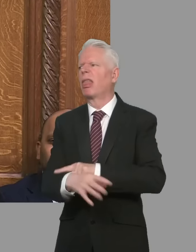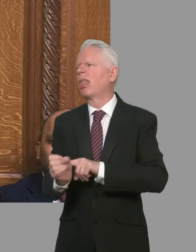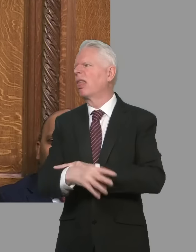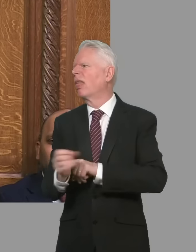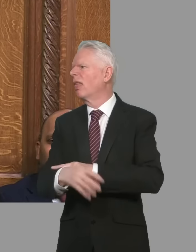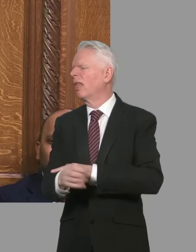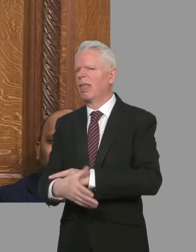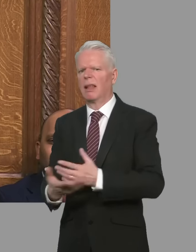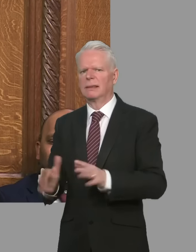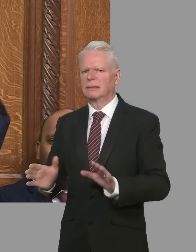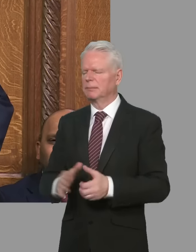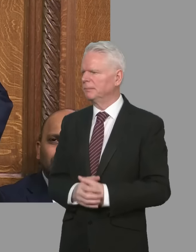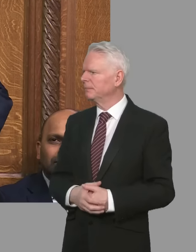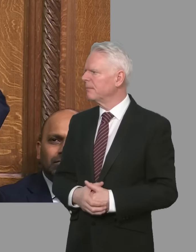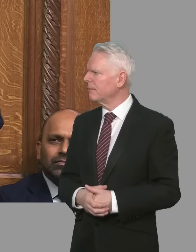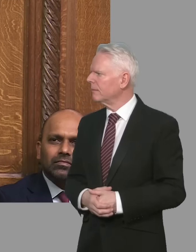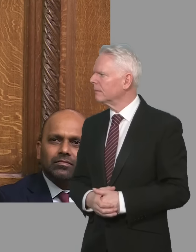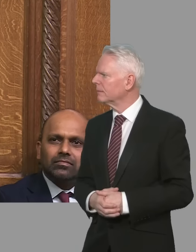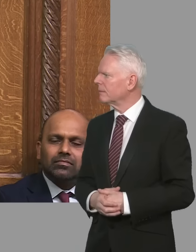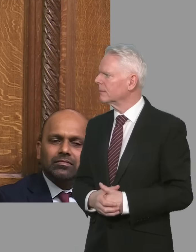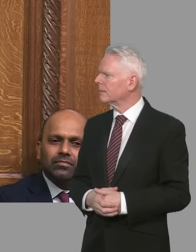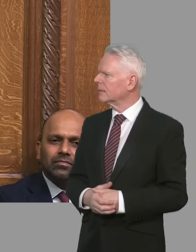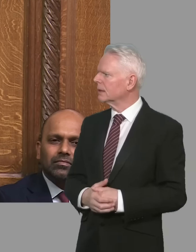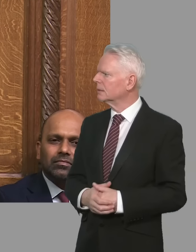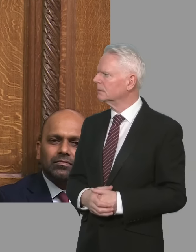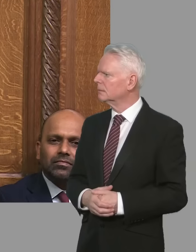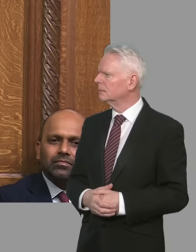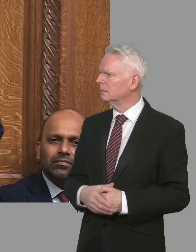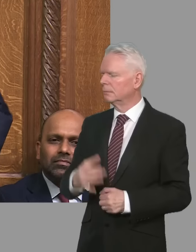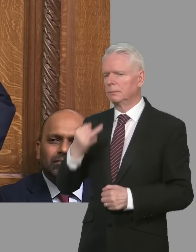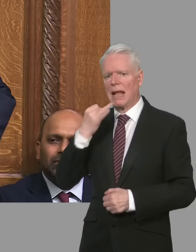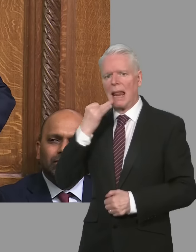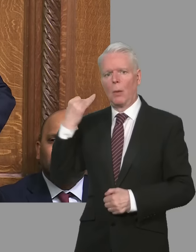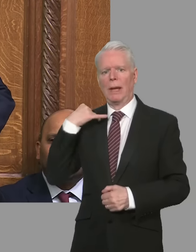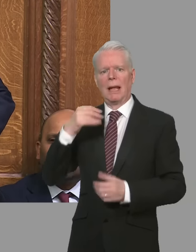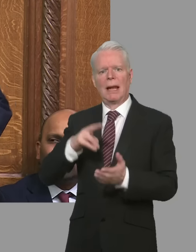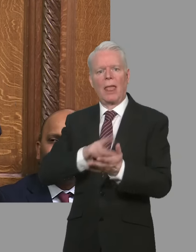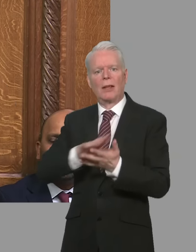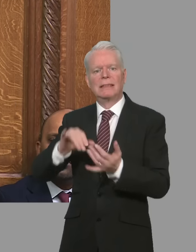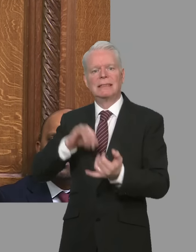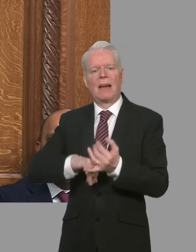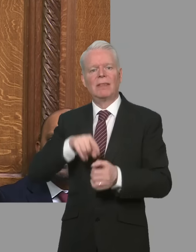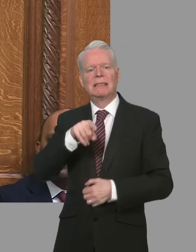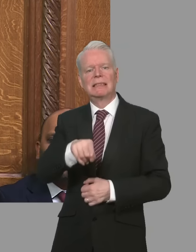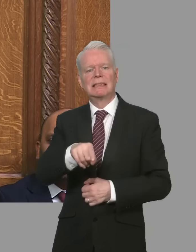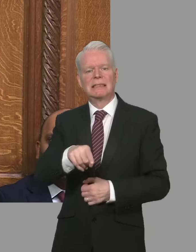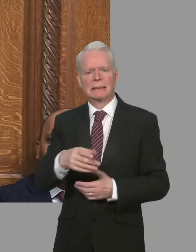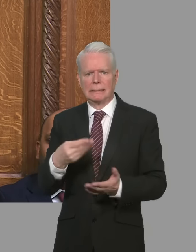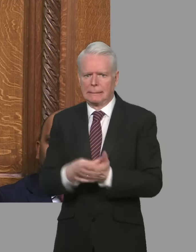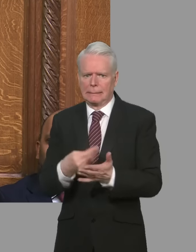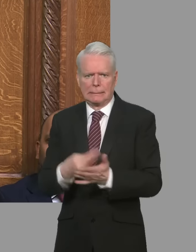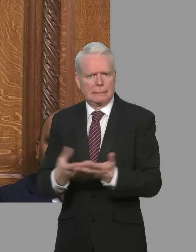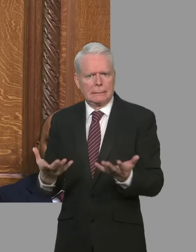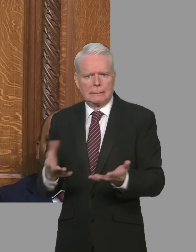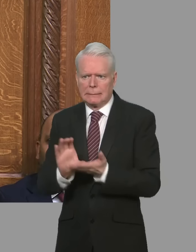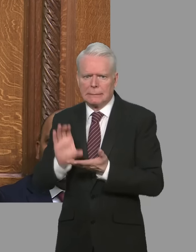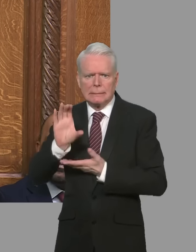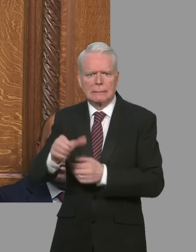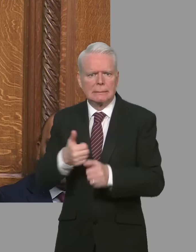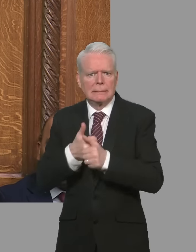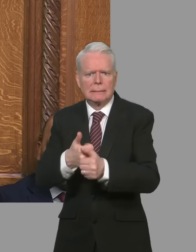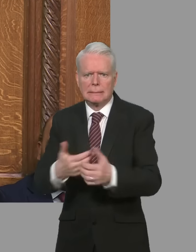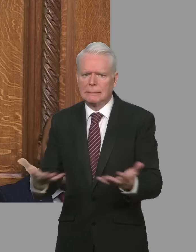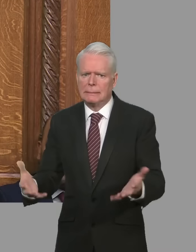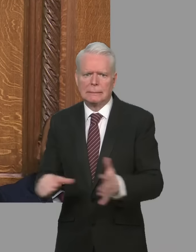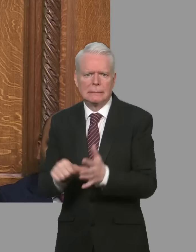at Northwick Park Hospital, whose brave and extraordinary staff worked round the clock during COVID, looking after many of my